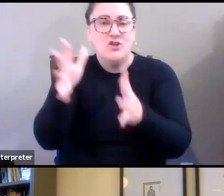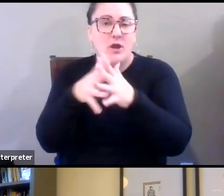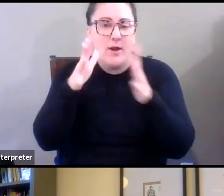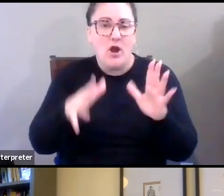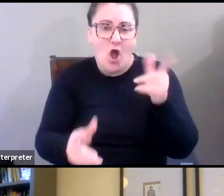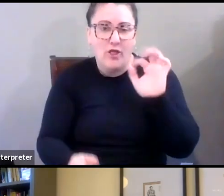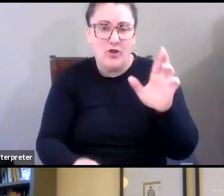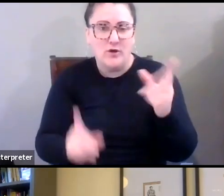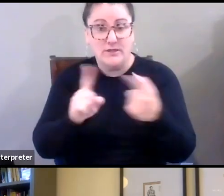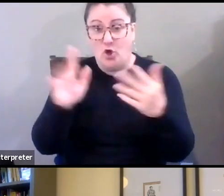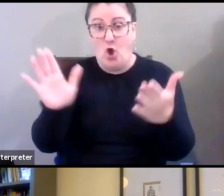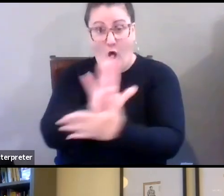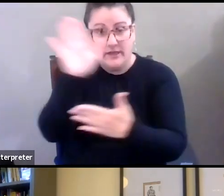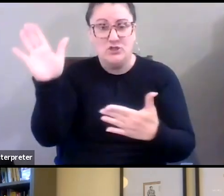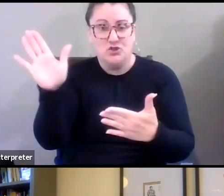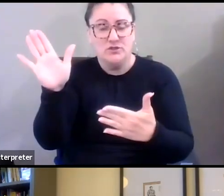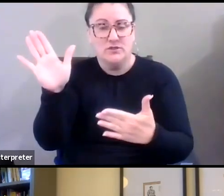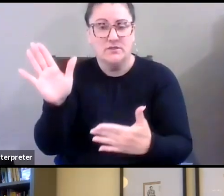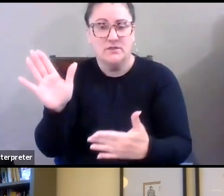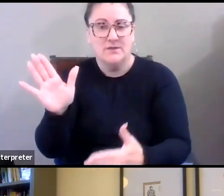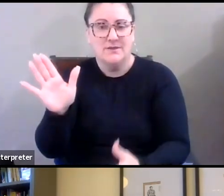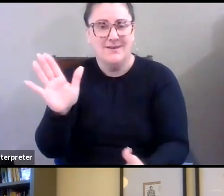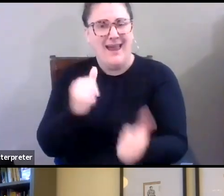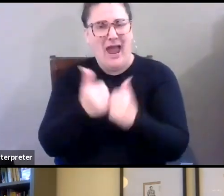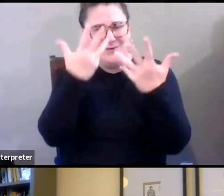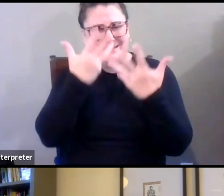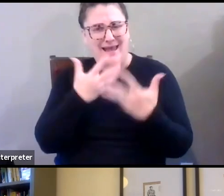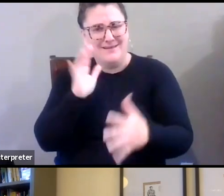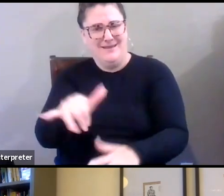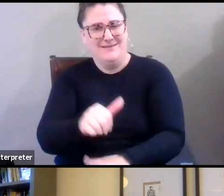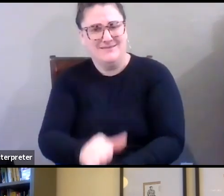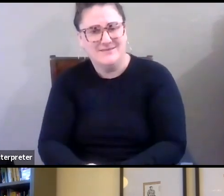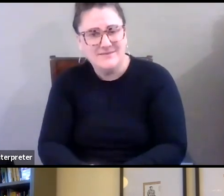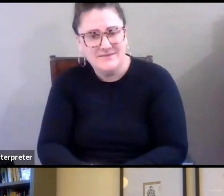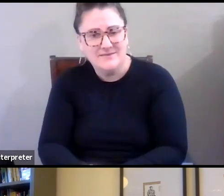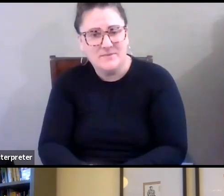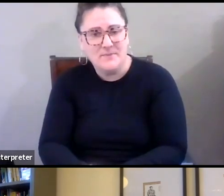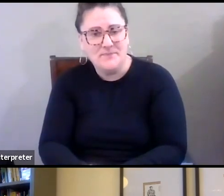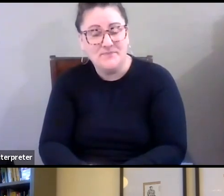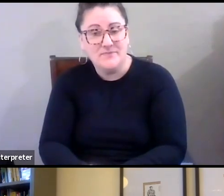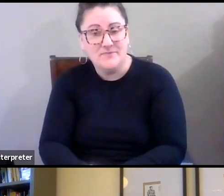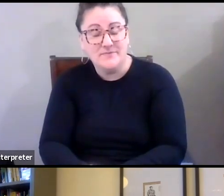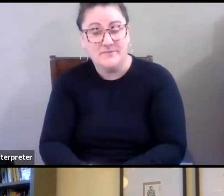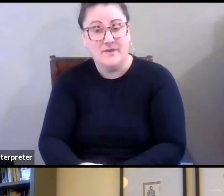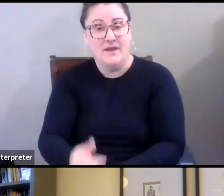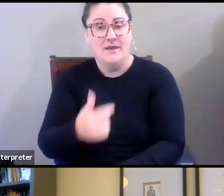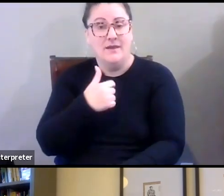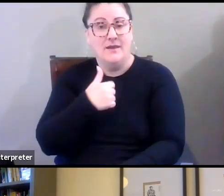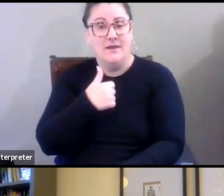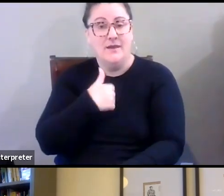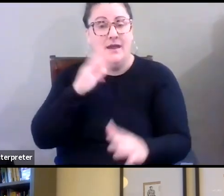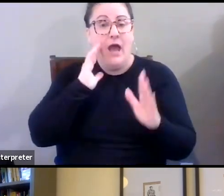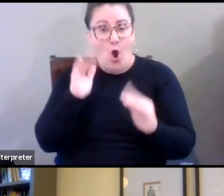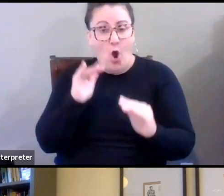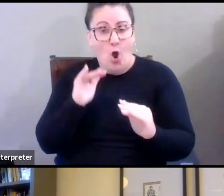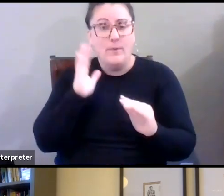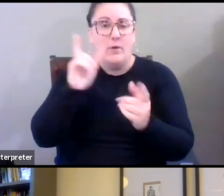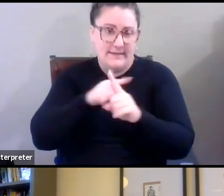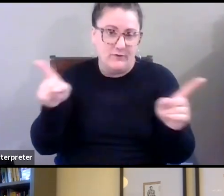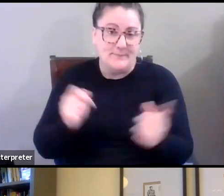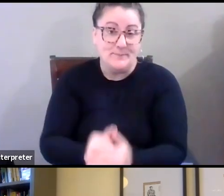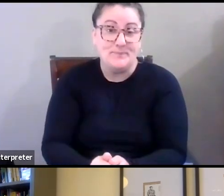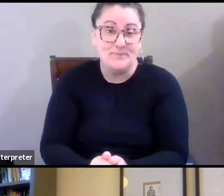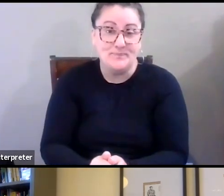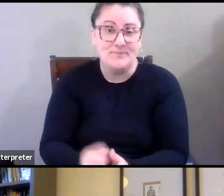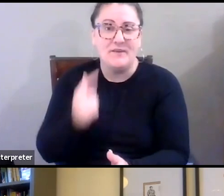until college. Mm. How sad and devastating is that? And that's, I'm just hoping that it's going to be different mm-hmm.